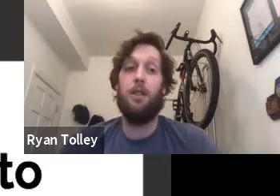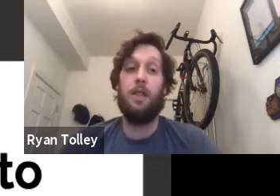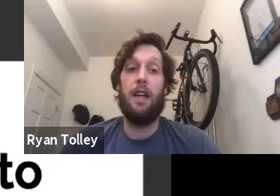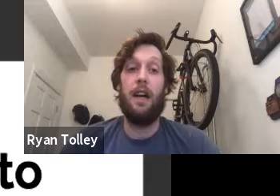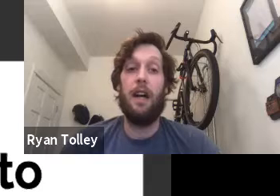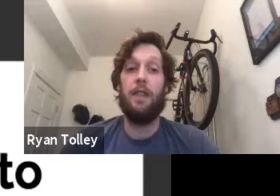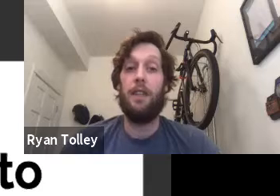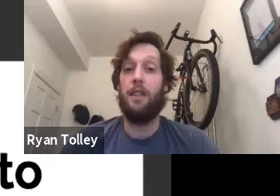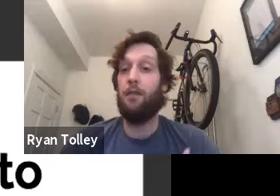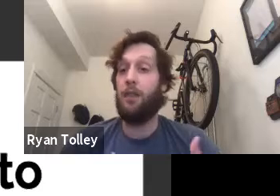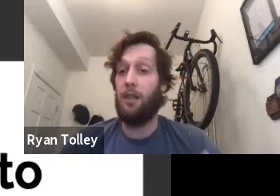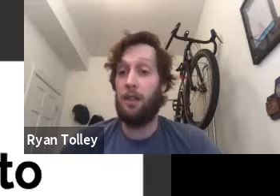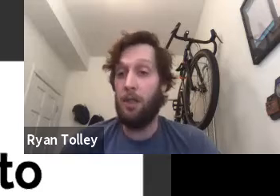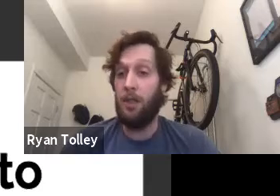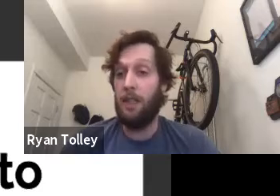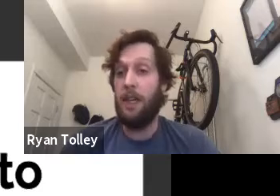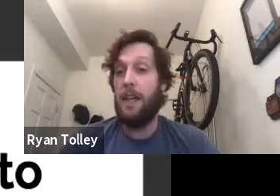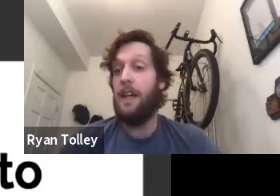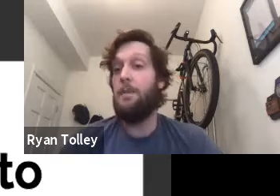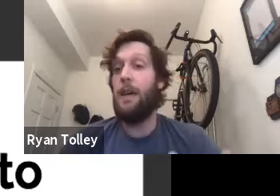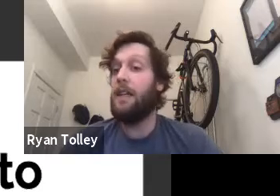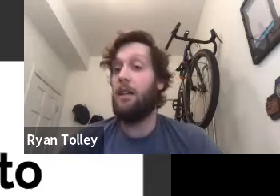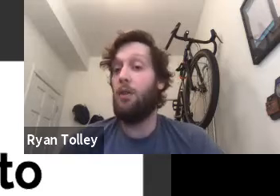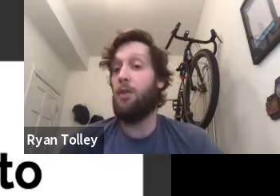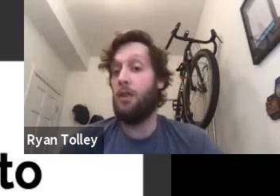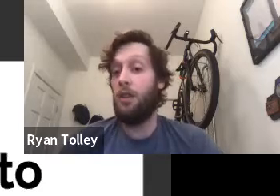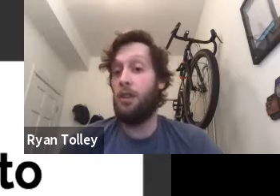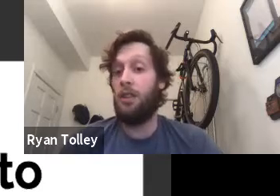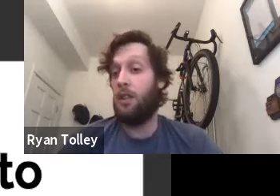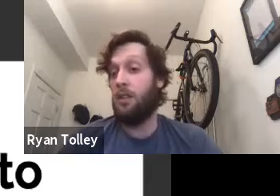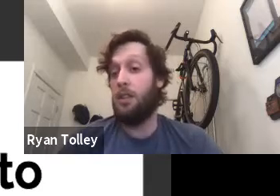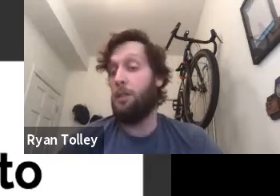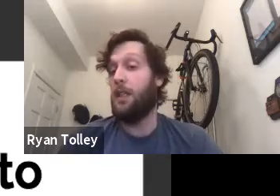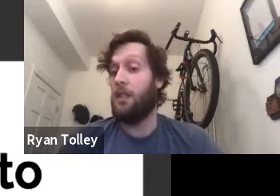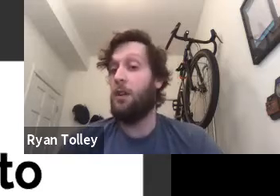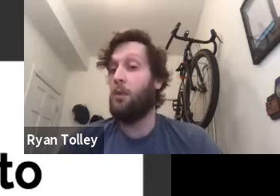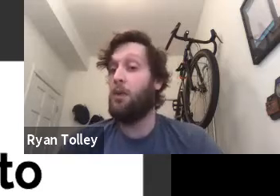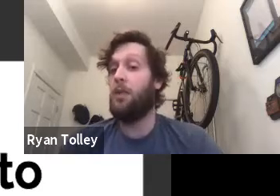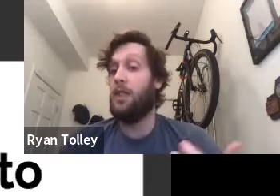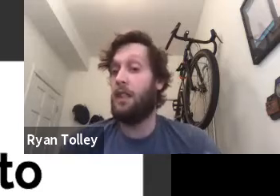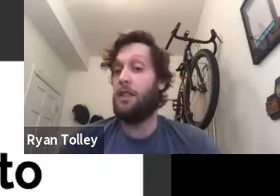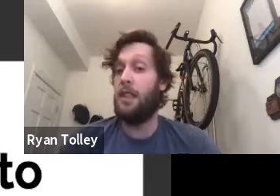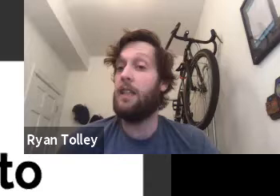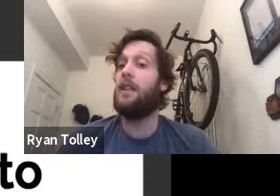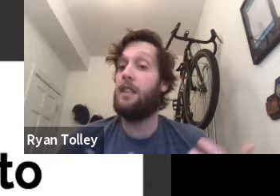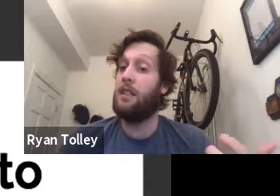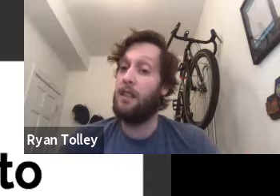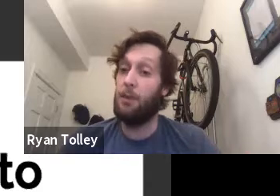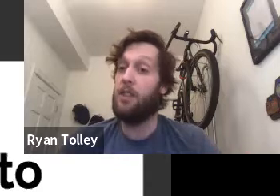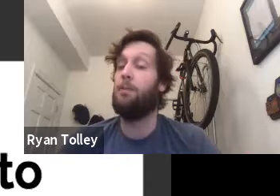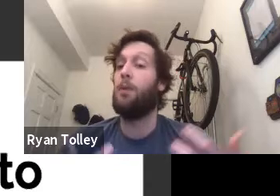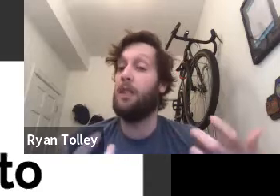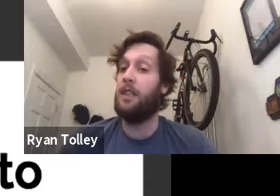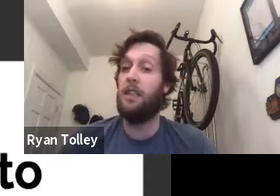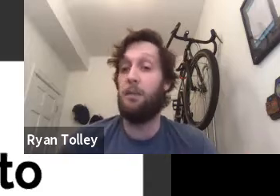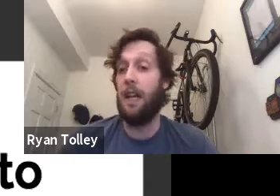if you're not advocating for your community, it may get overlooked just because no one was there saying this